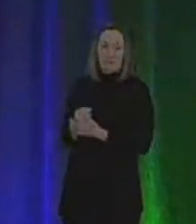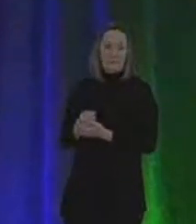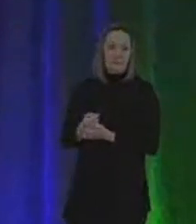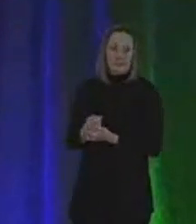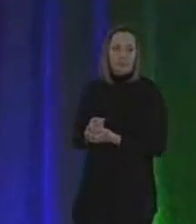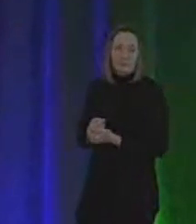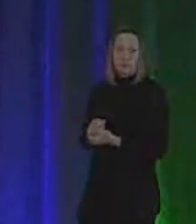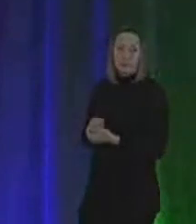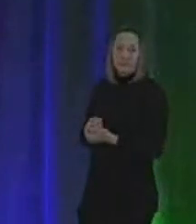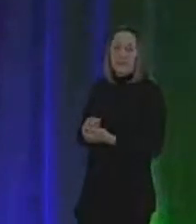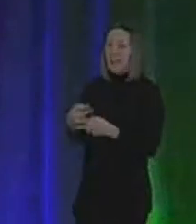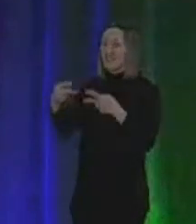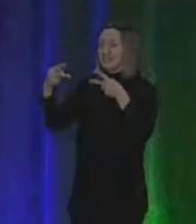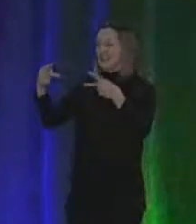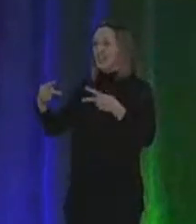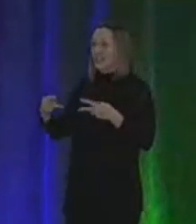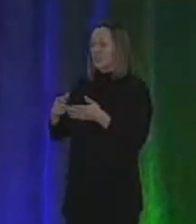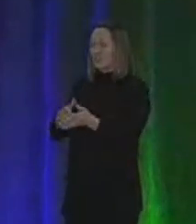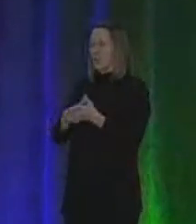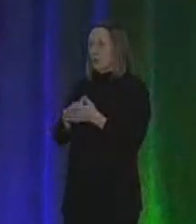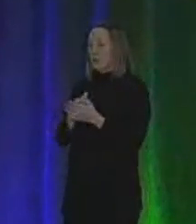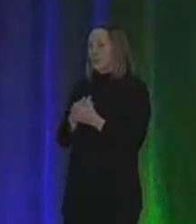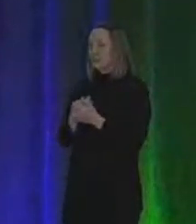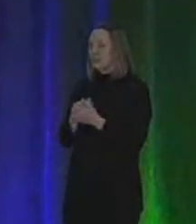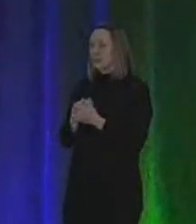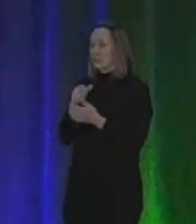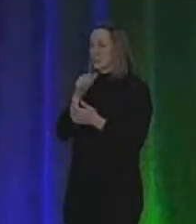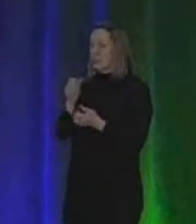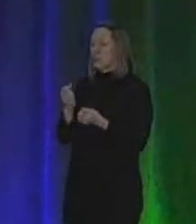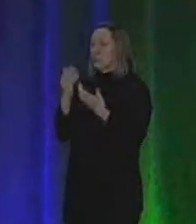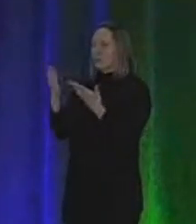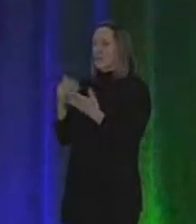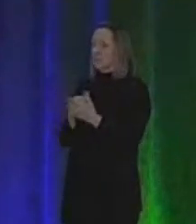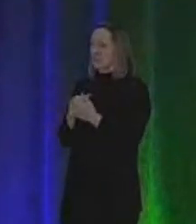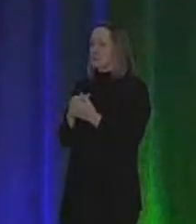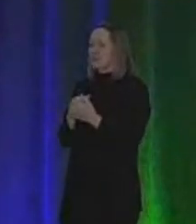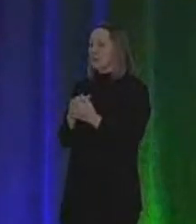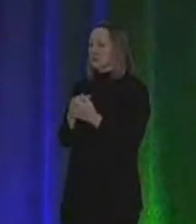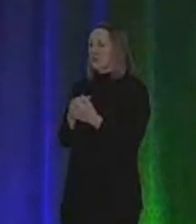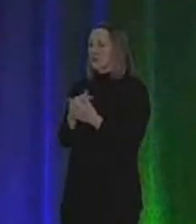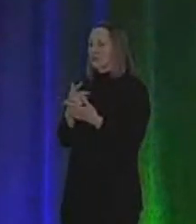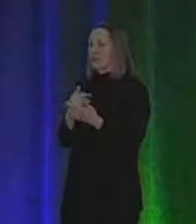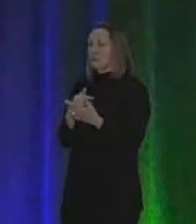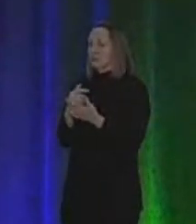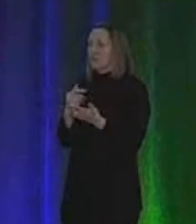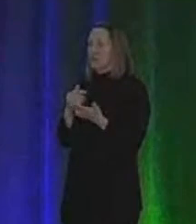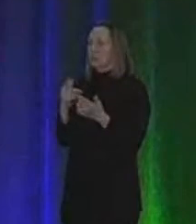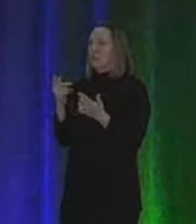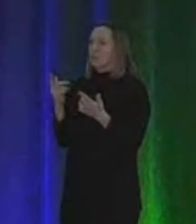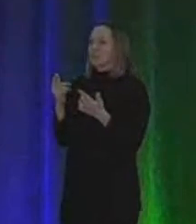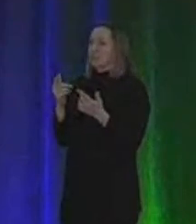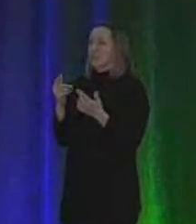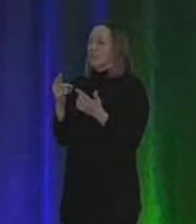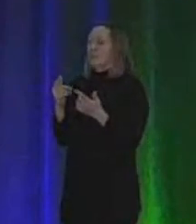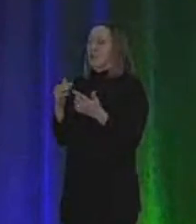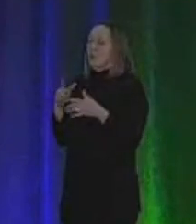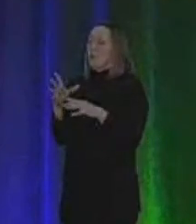And these tags are required in Next.js because it doesn't provide it by default. And you can see this is traditionally what would have been